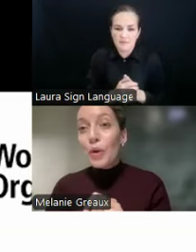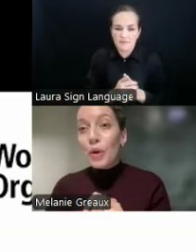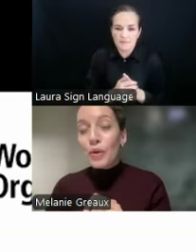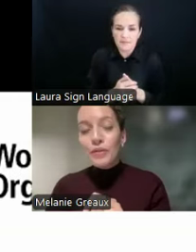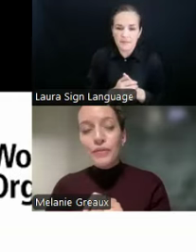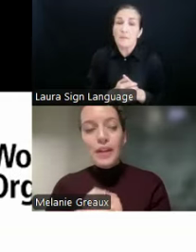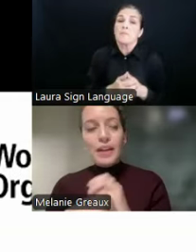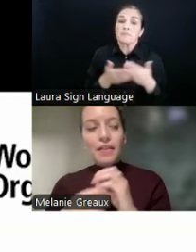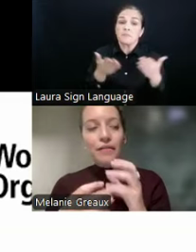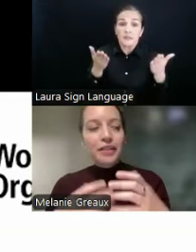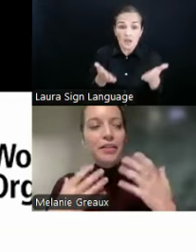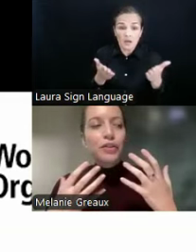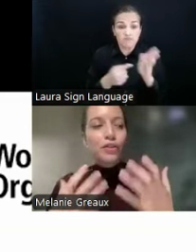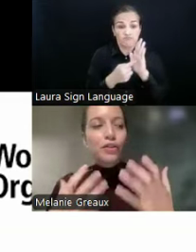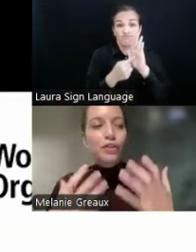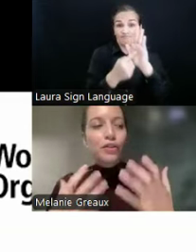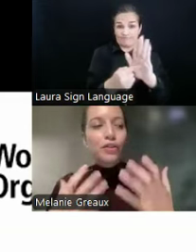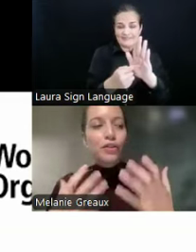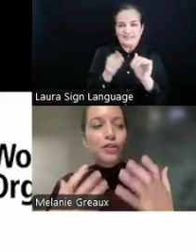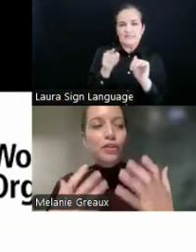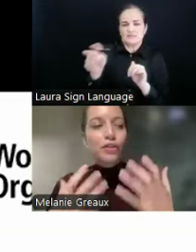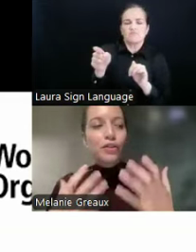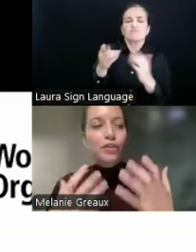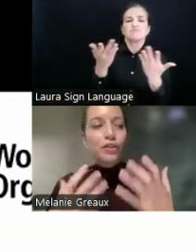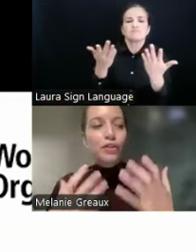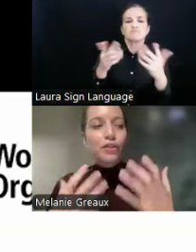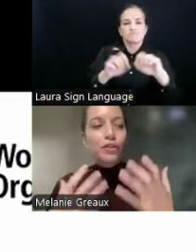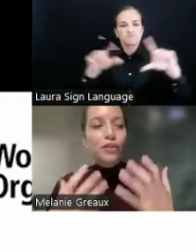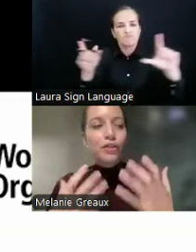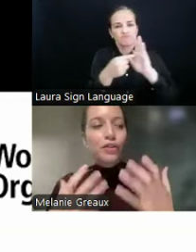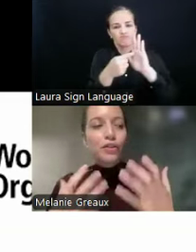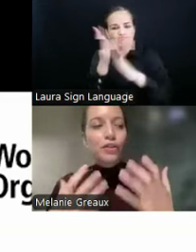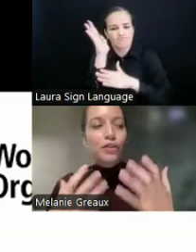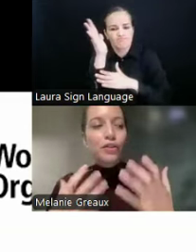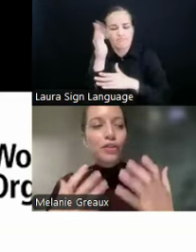a lot of very strong